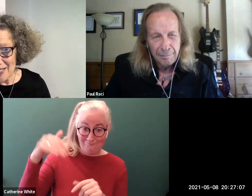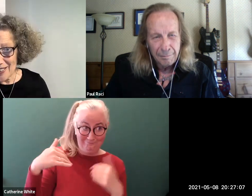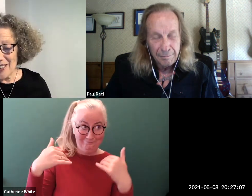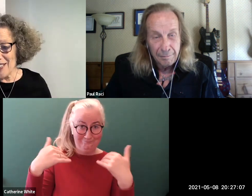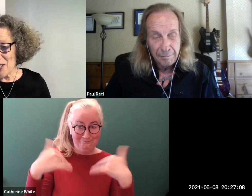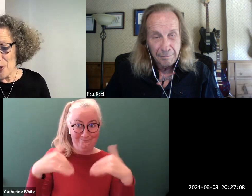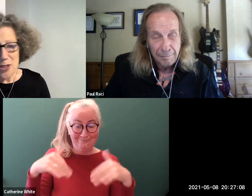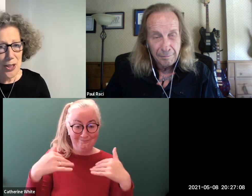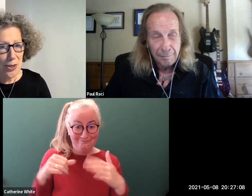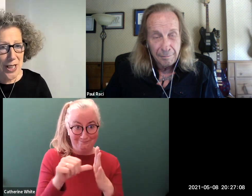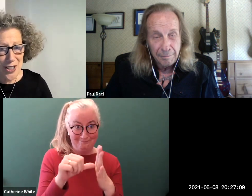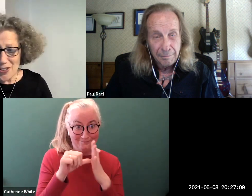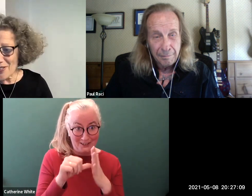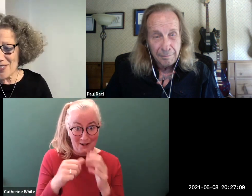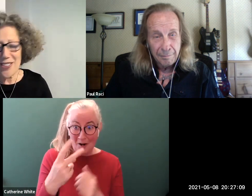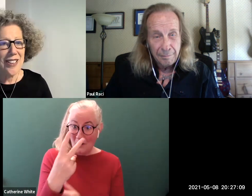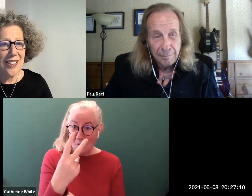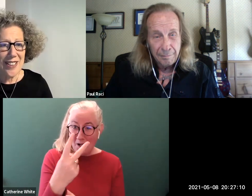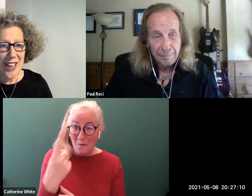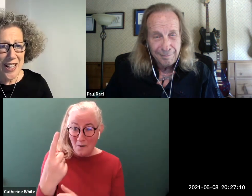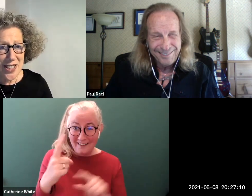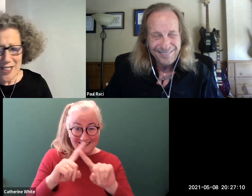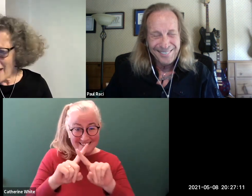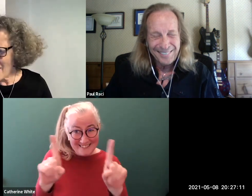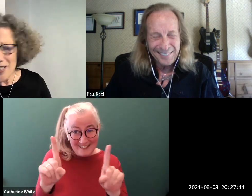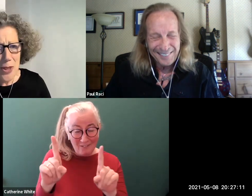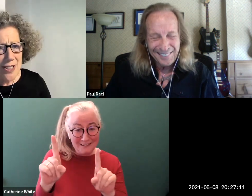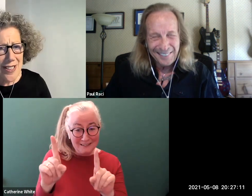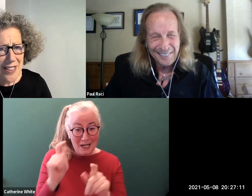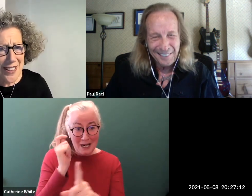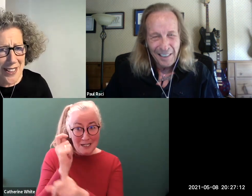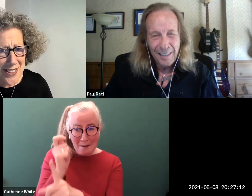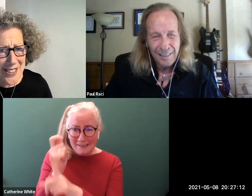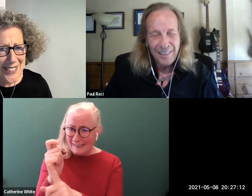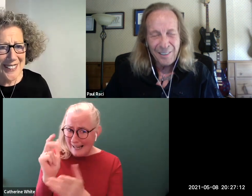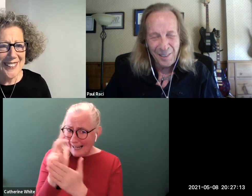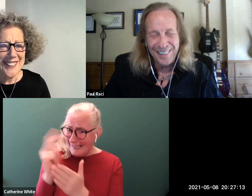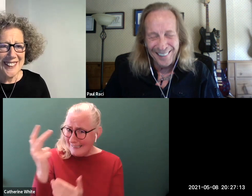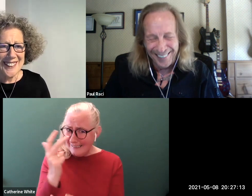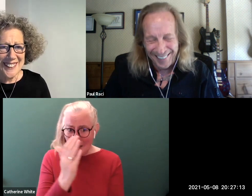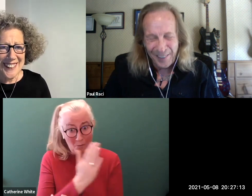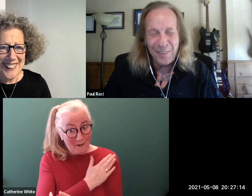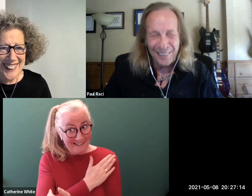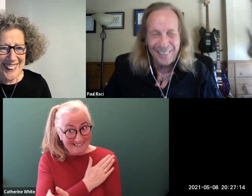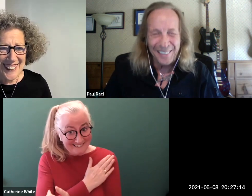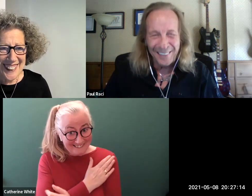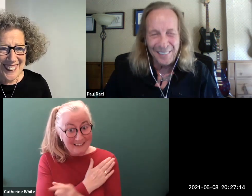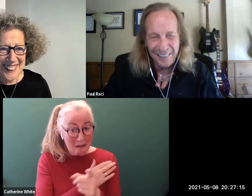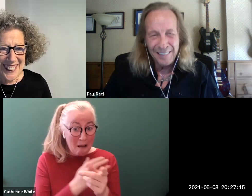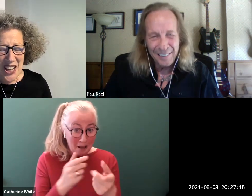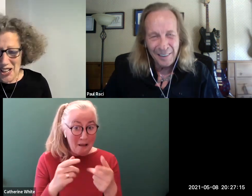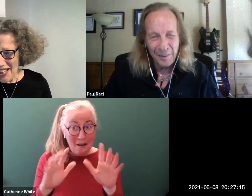obviously. 21 nominations, 18 wins, I think it is. Something like that.